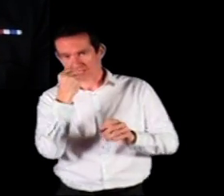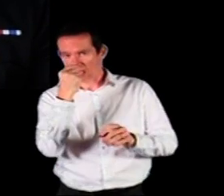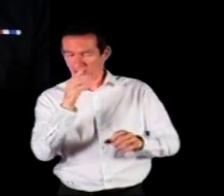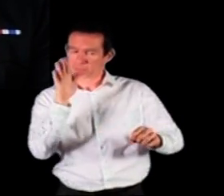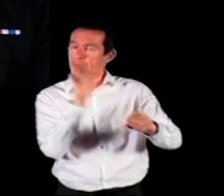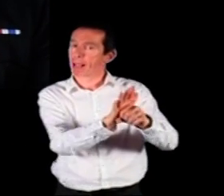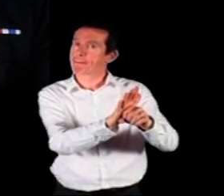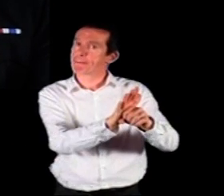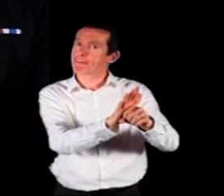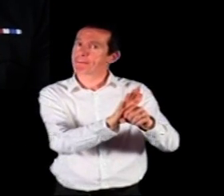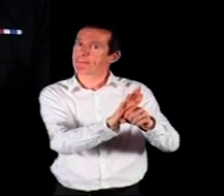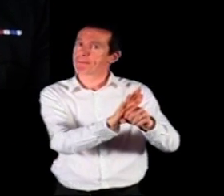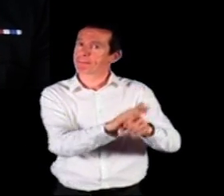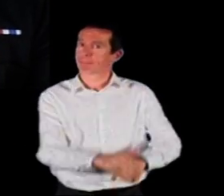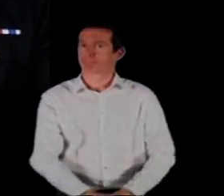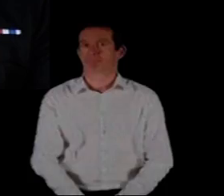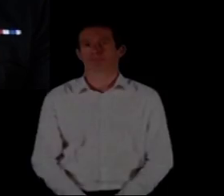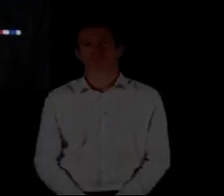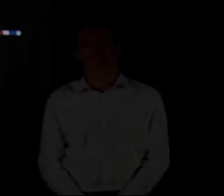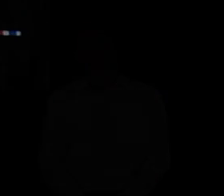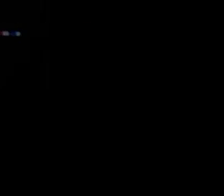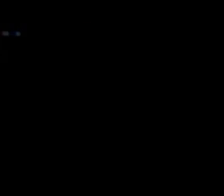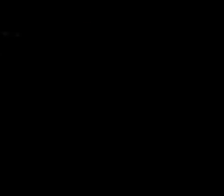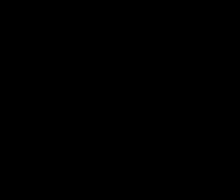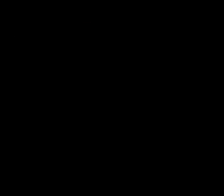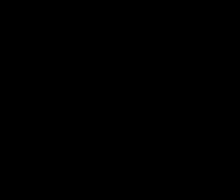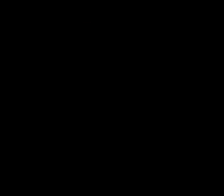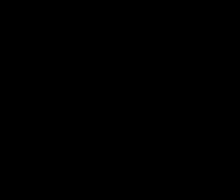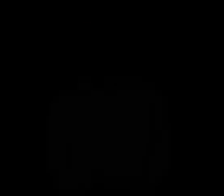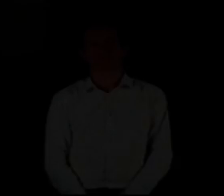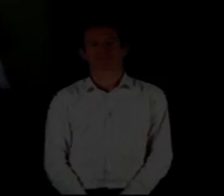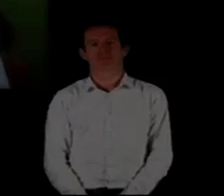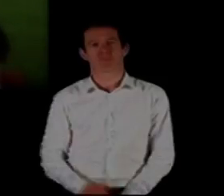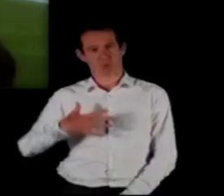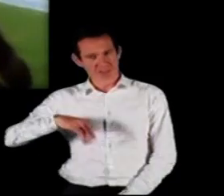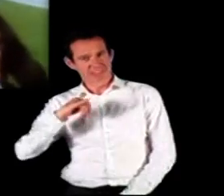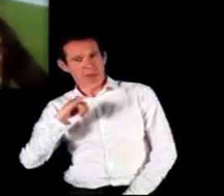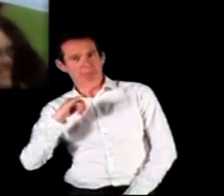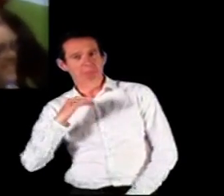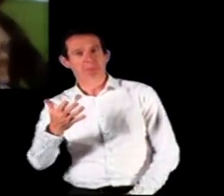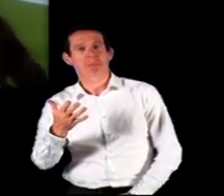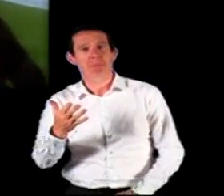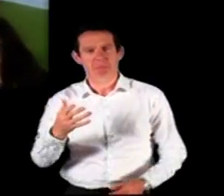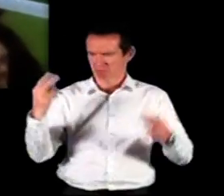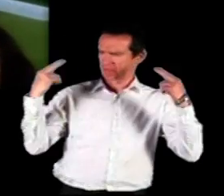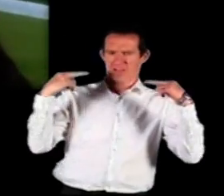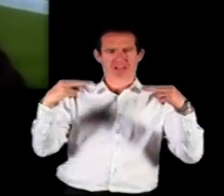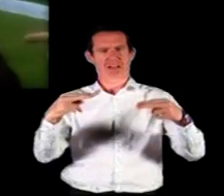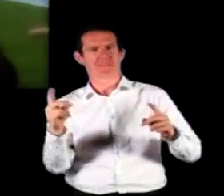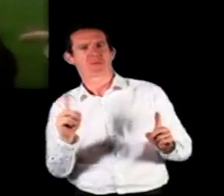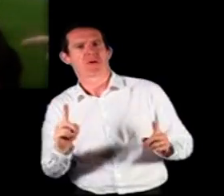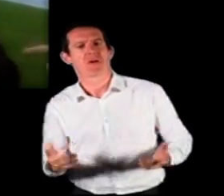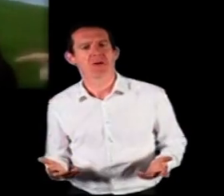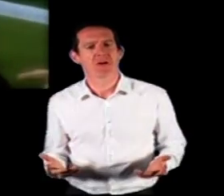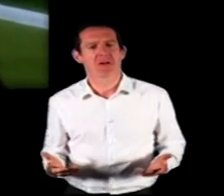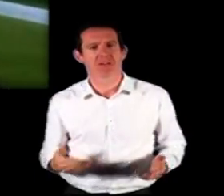stamp out disability hate crime. Me. Me. You don't want to be me. You